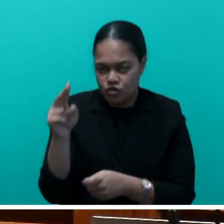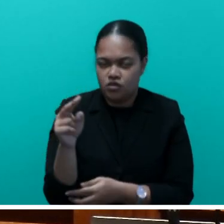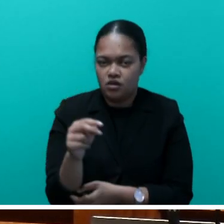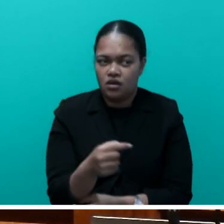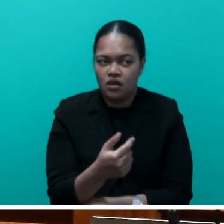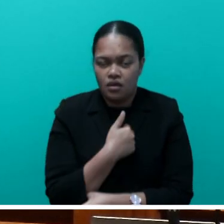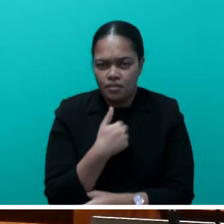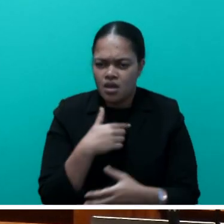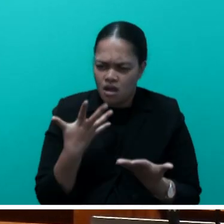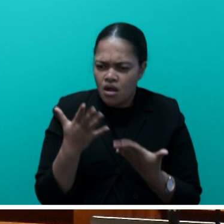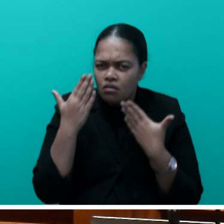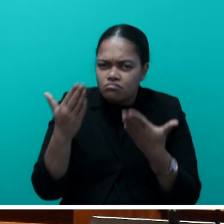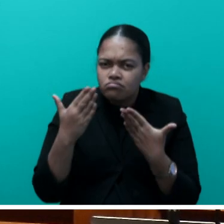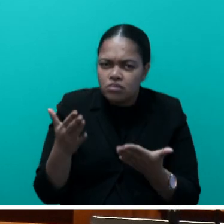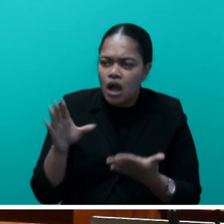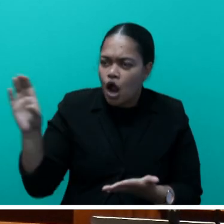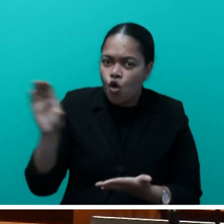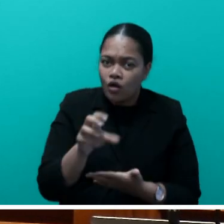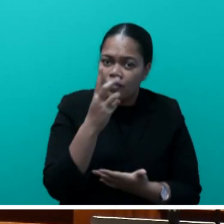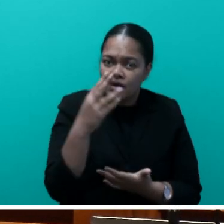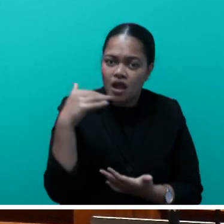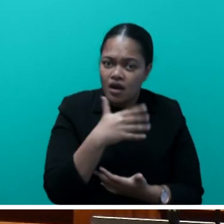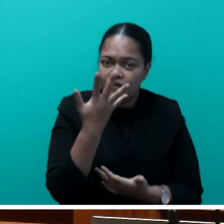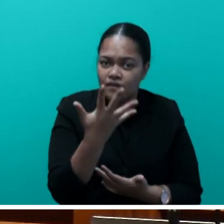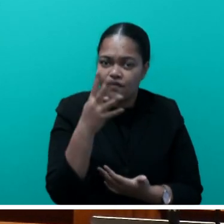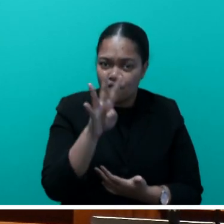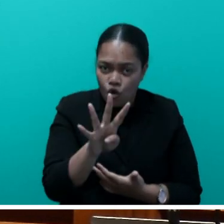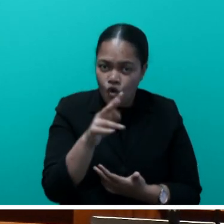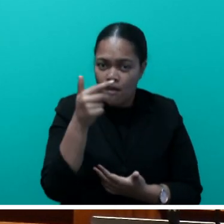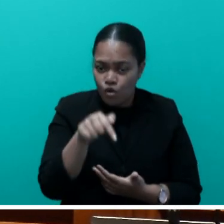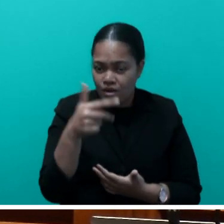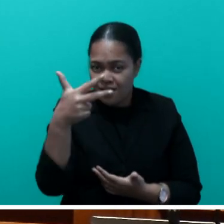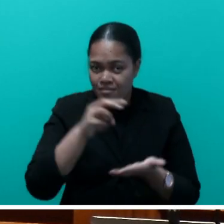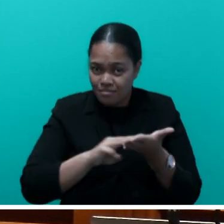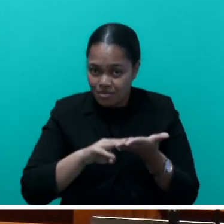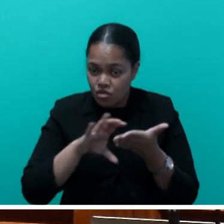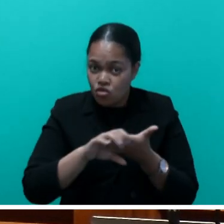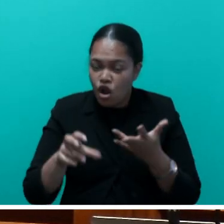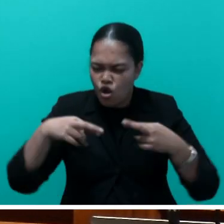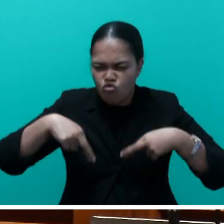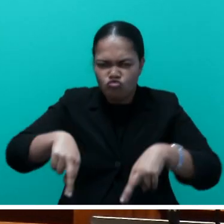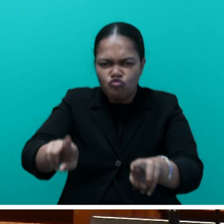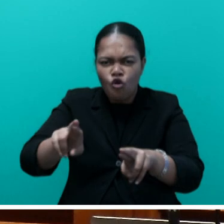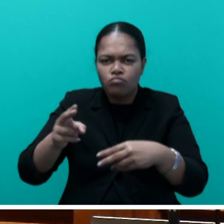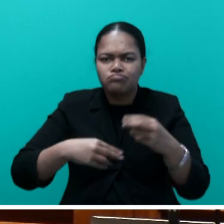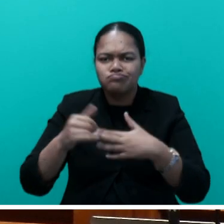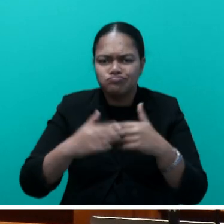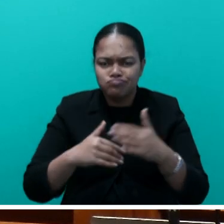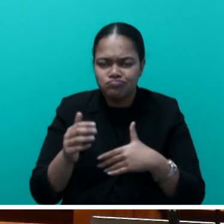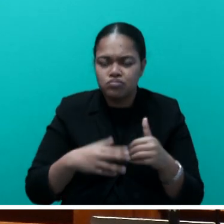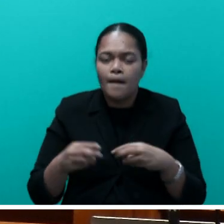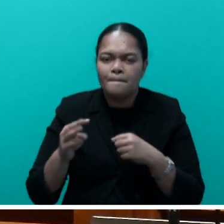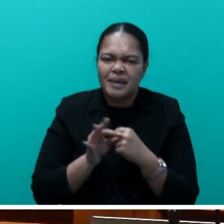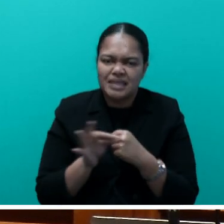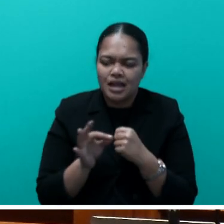great appreciation the allocation of $354.8 million to the Fiji Roads Authority for the ongoing construction and maintenance of